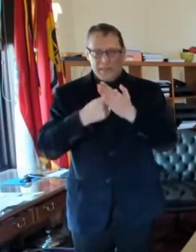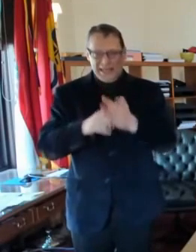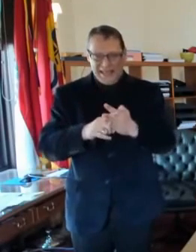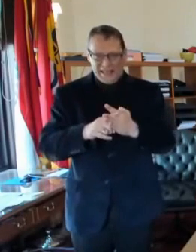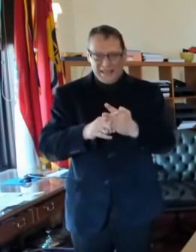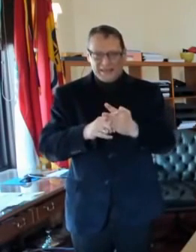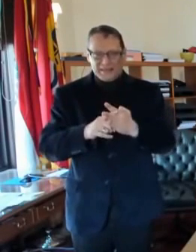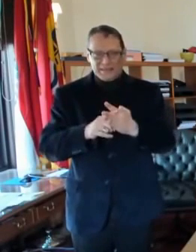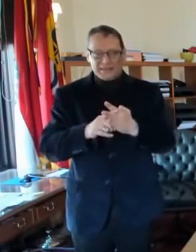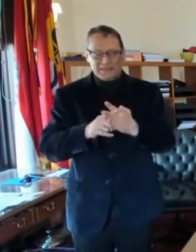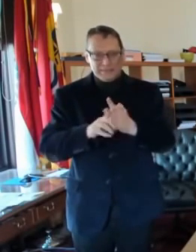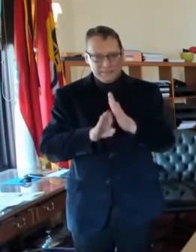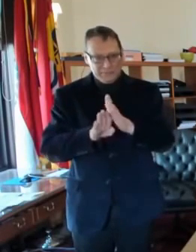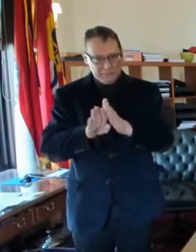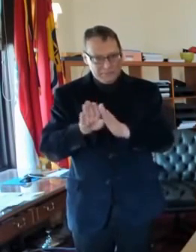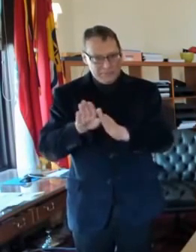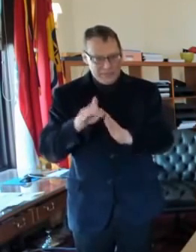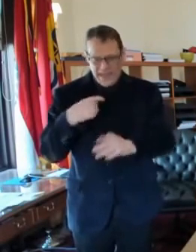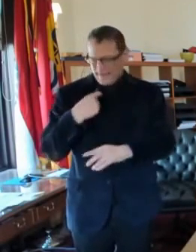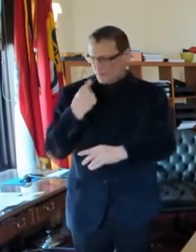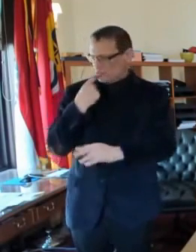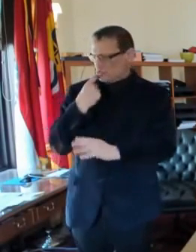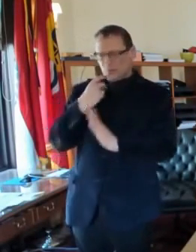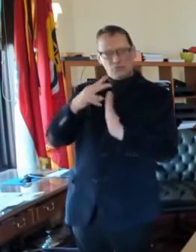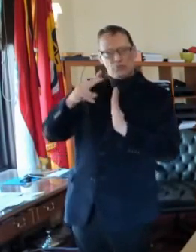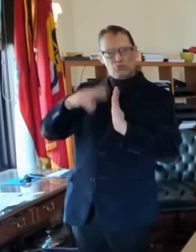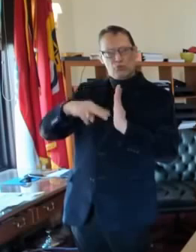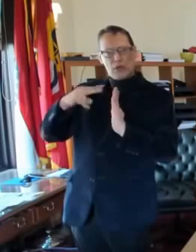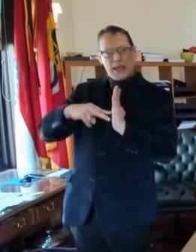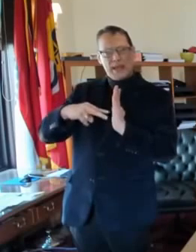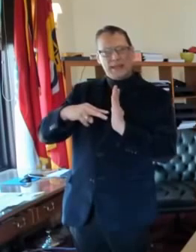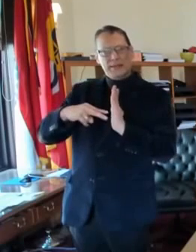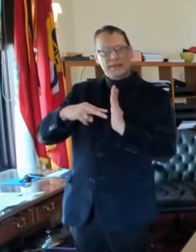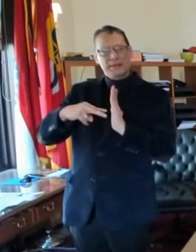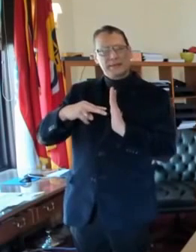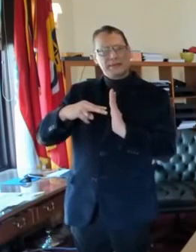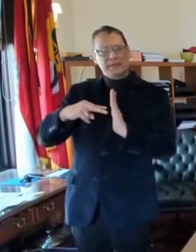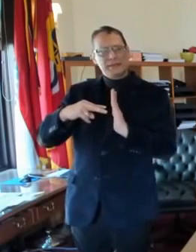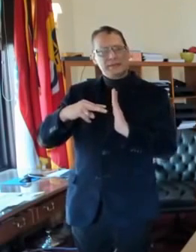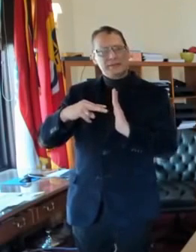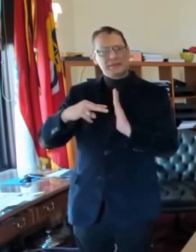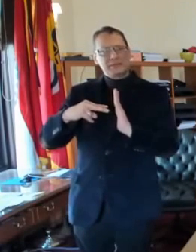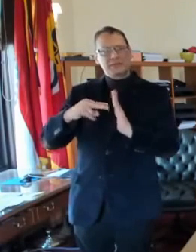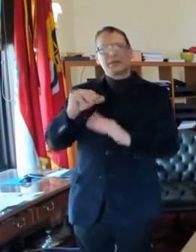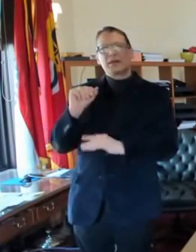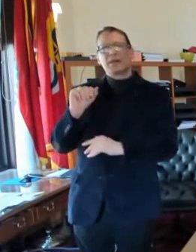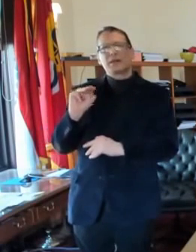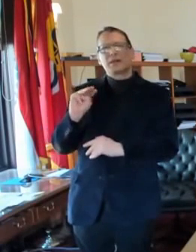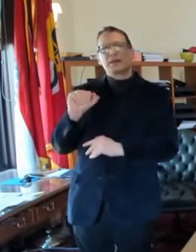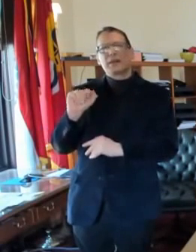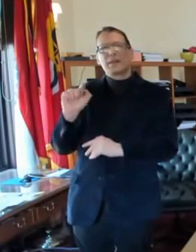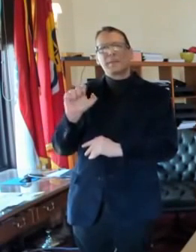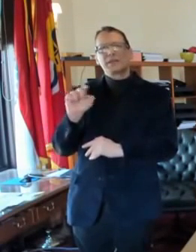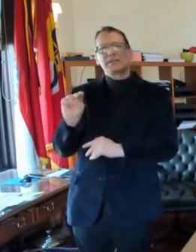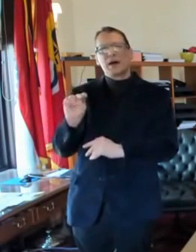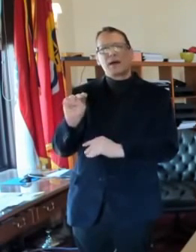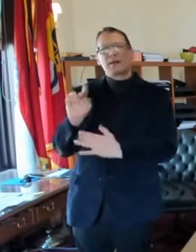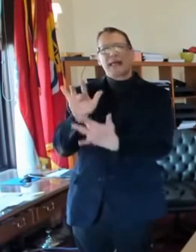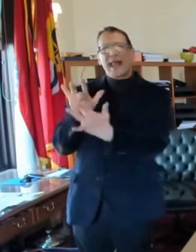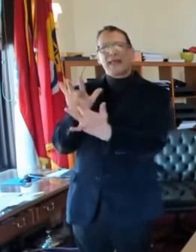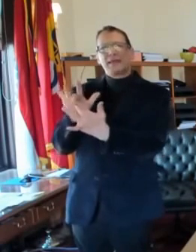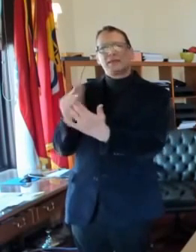up. I just read before I stood up here that Amazon has reached out to the new